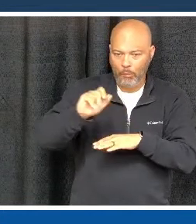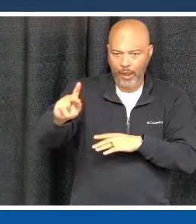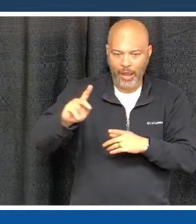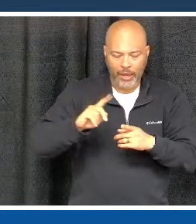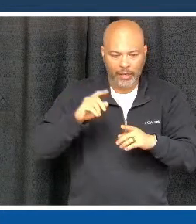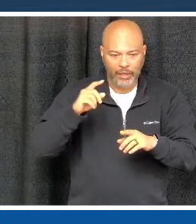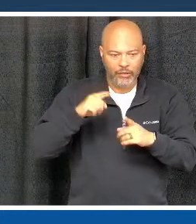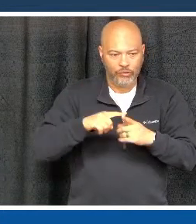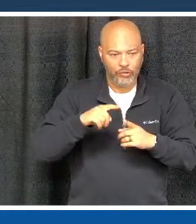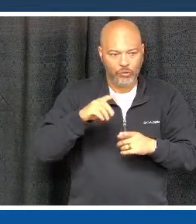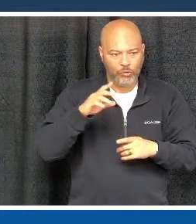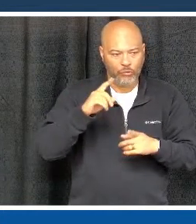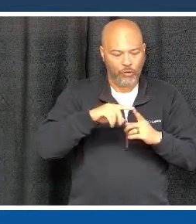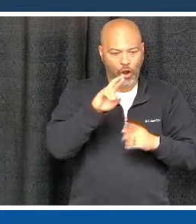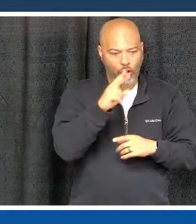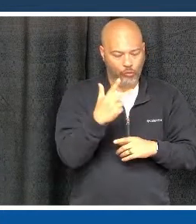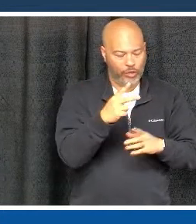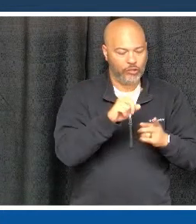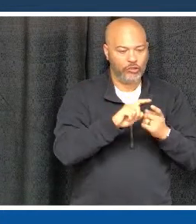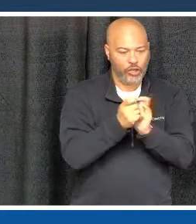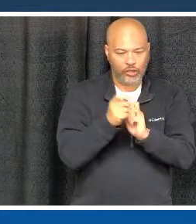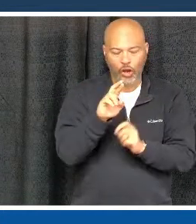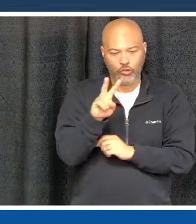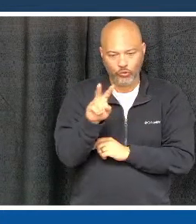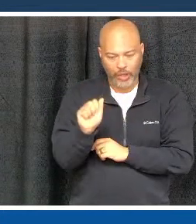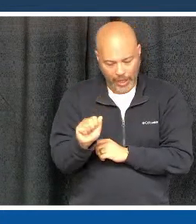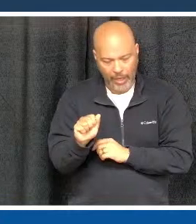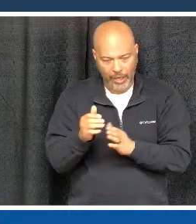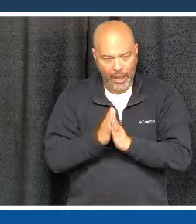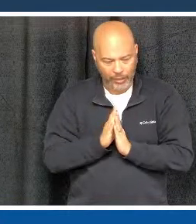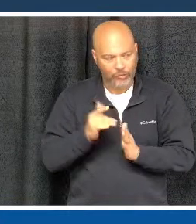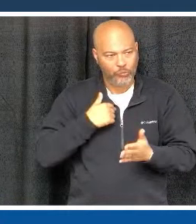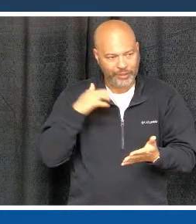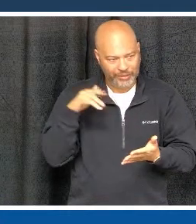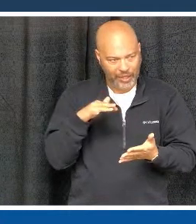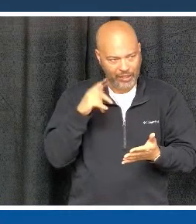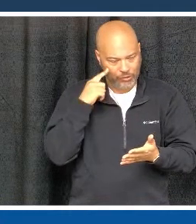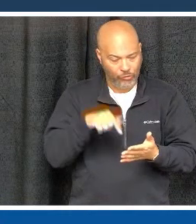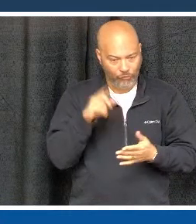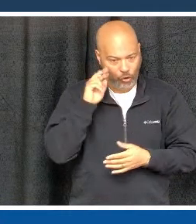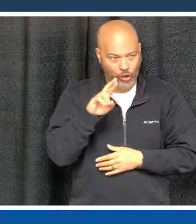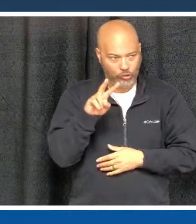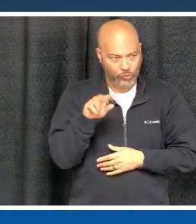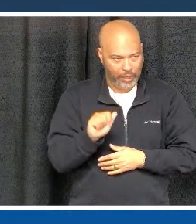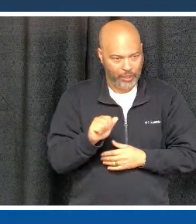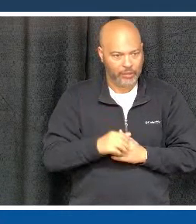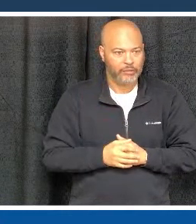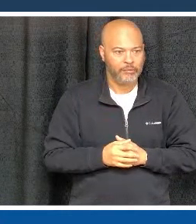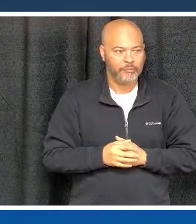applicant's request to go from R3 to R2A, and we studied it this time for R2A.